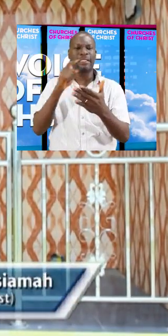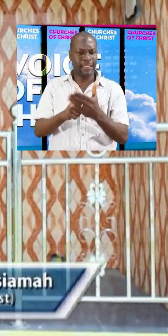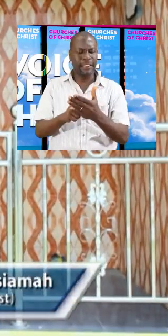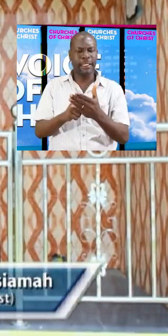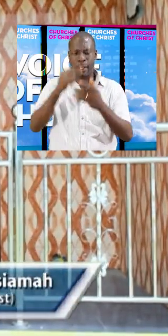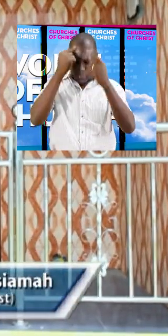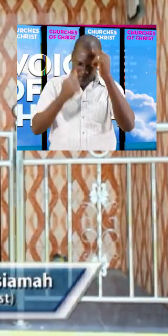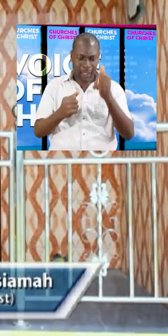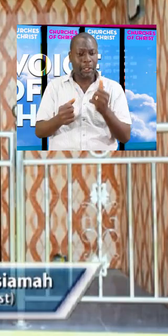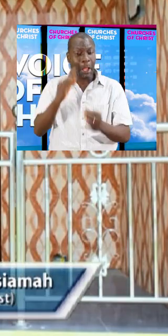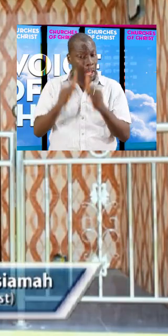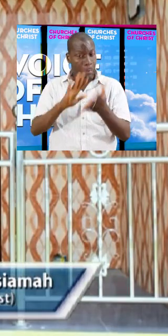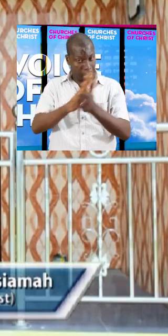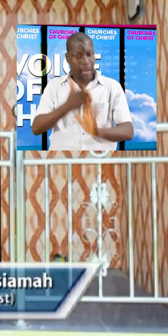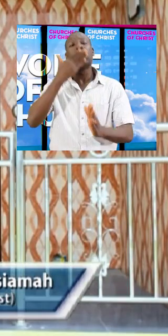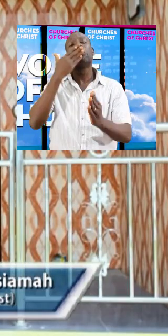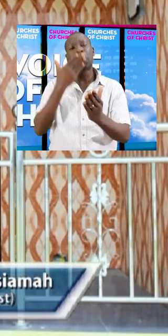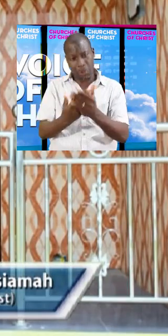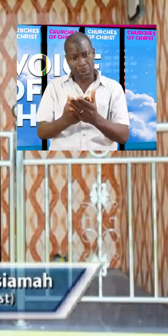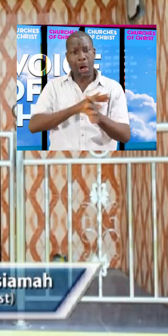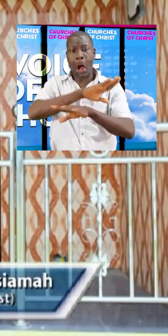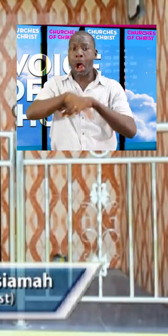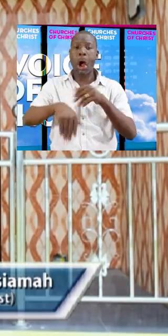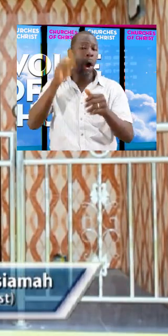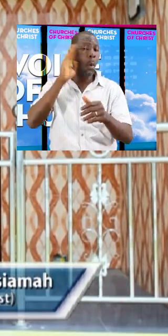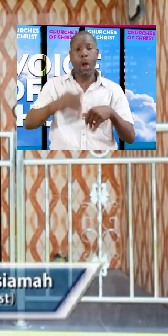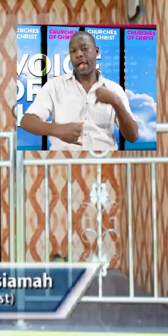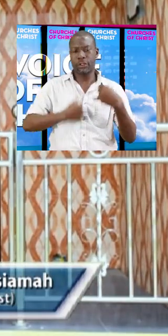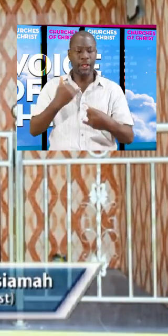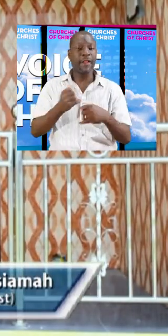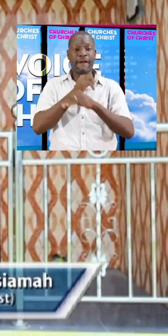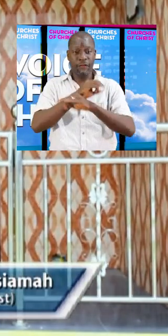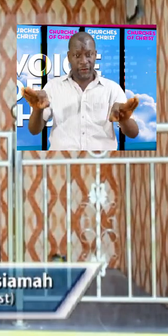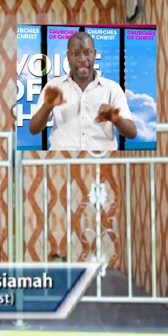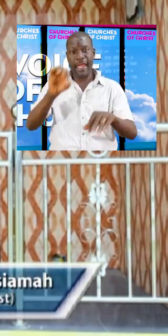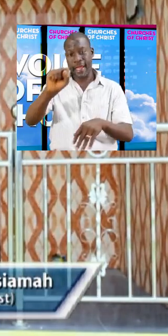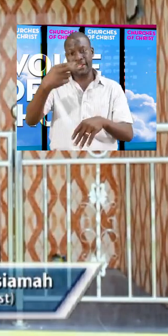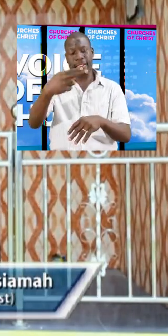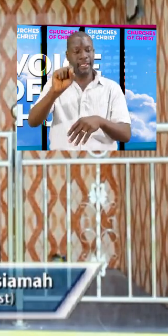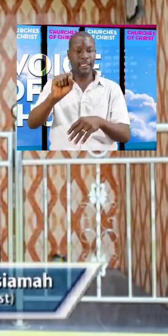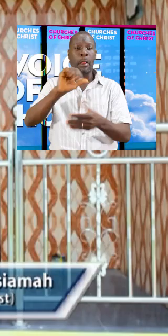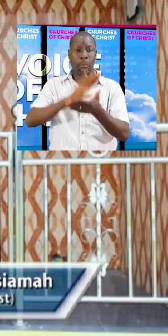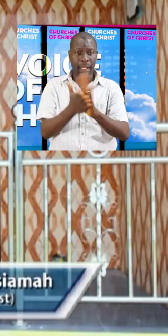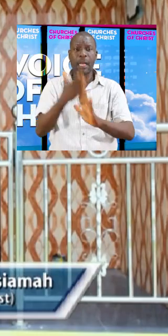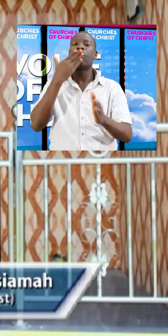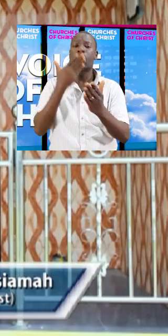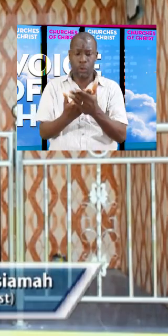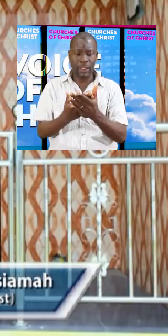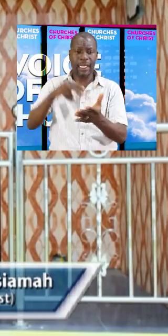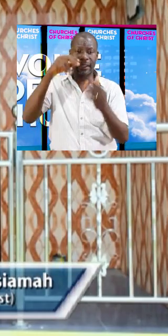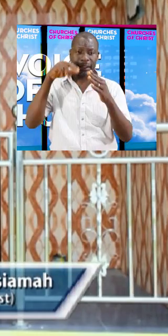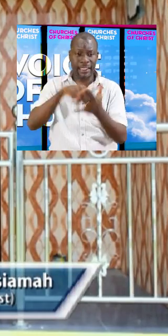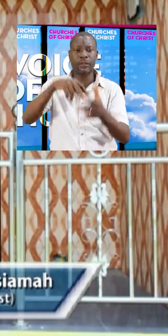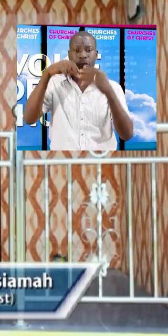da etan no osabinom free shs no se ye yie na ejintin e wo sa oman